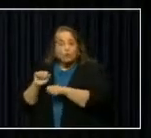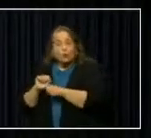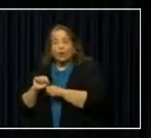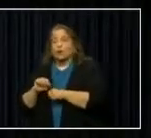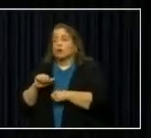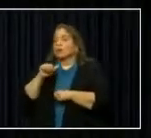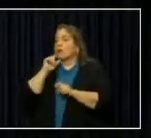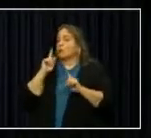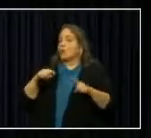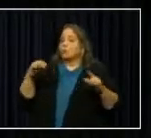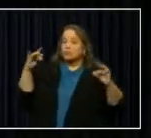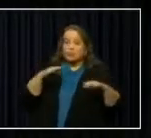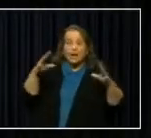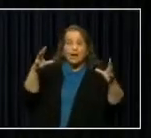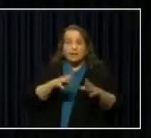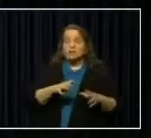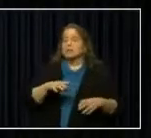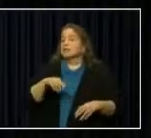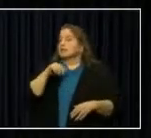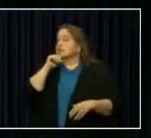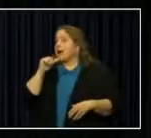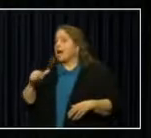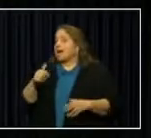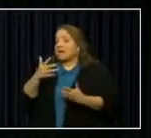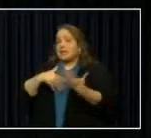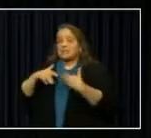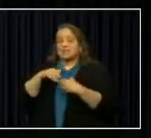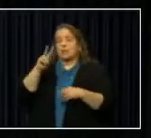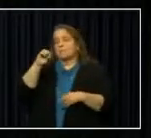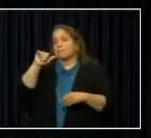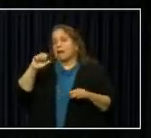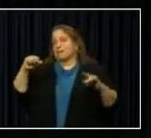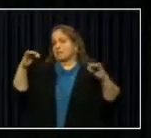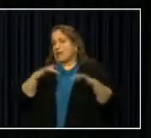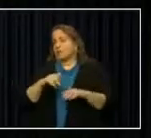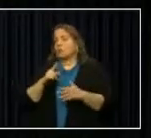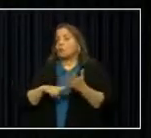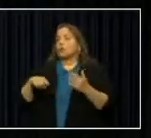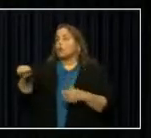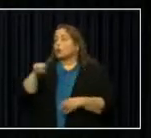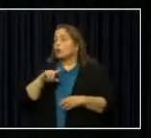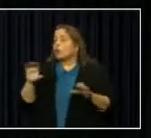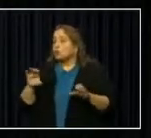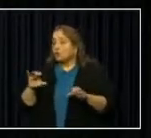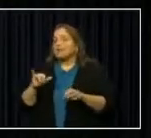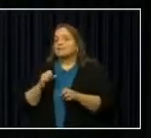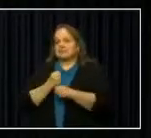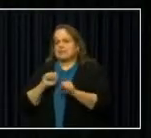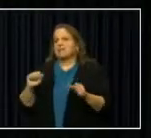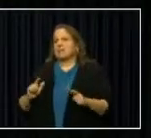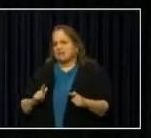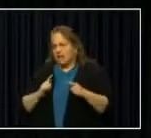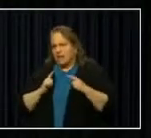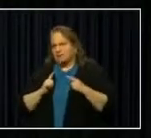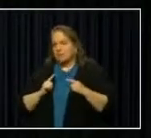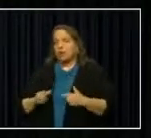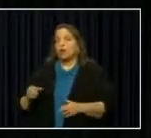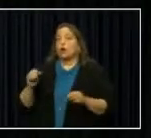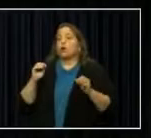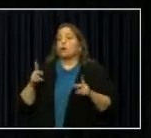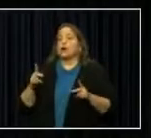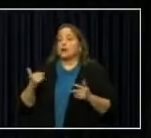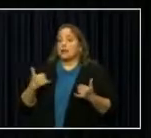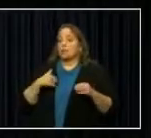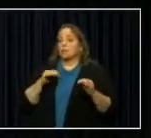not going to a crowd, whether it's not engaging in a mass gathering, what you are doing is saving lives. All right,